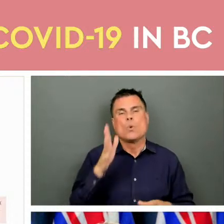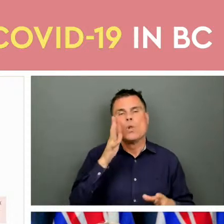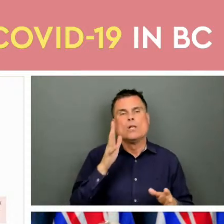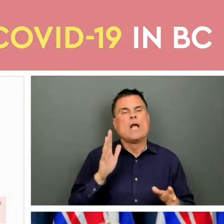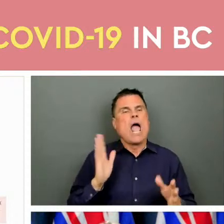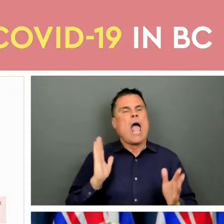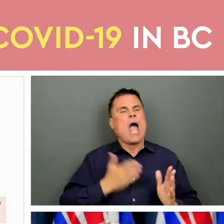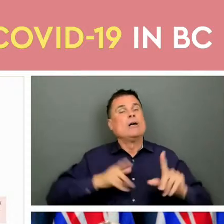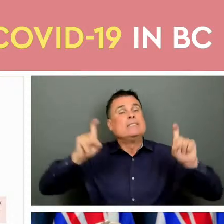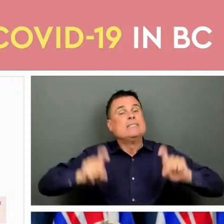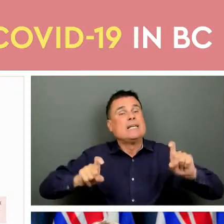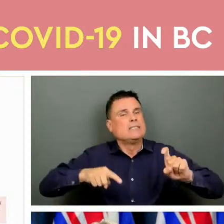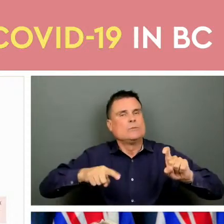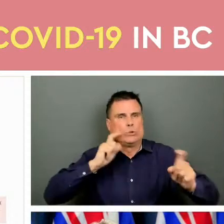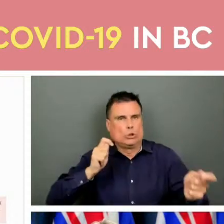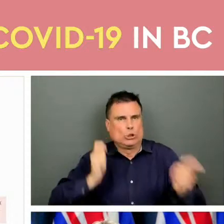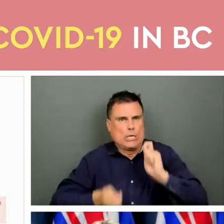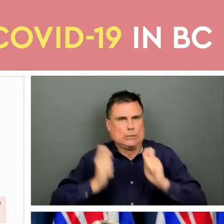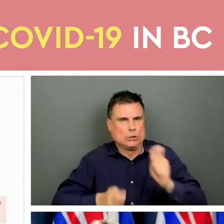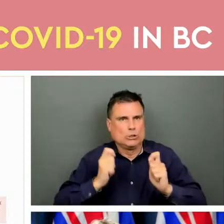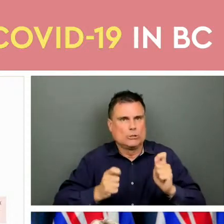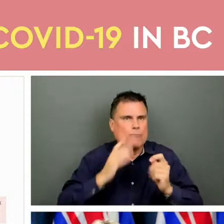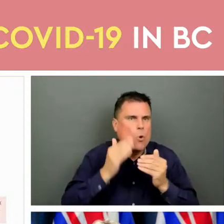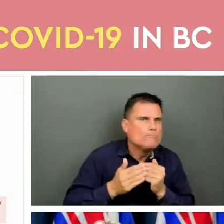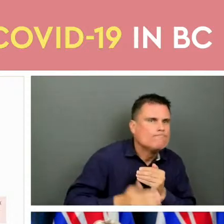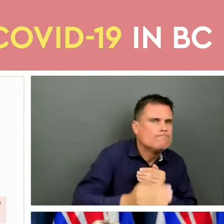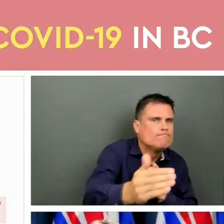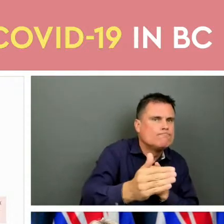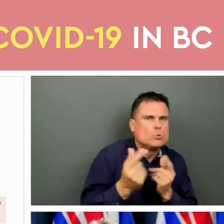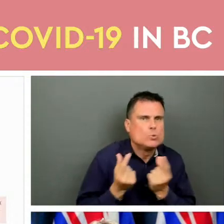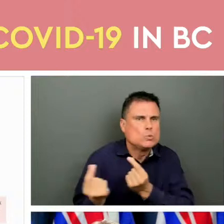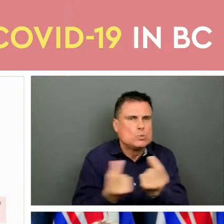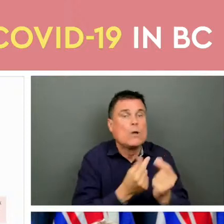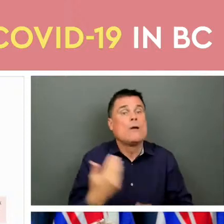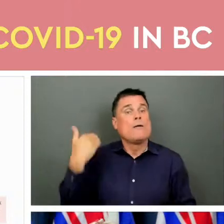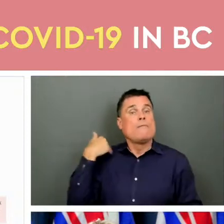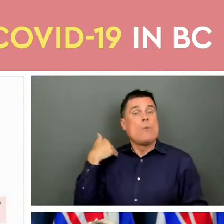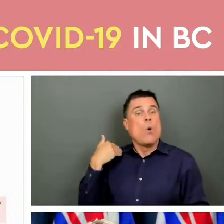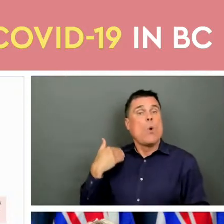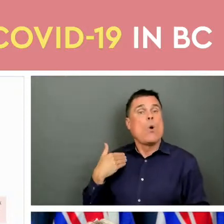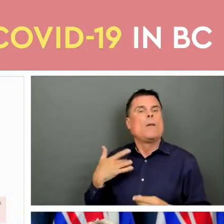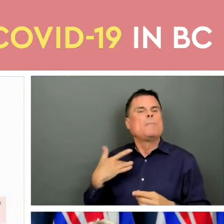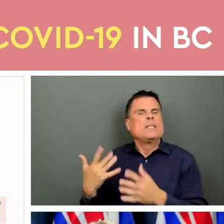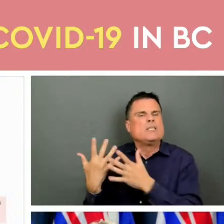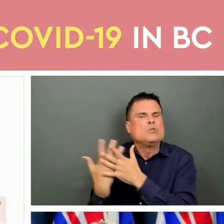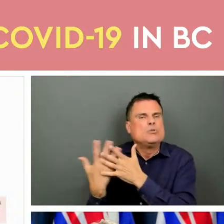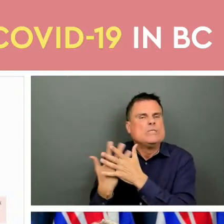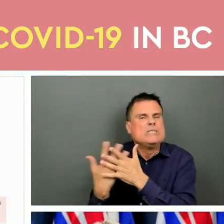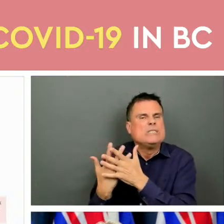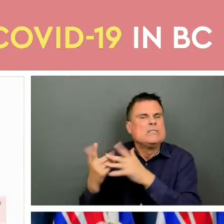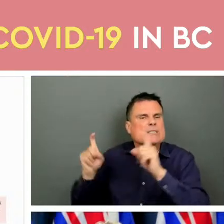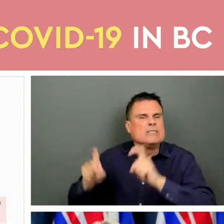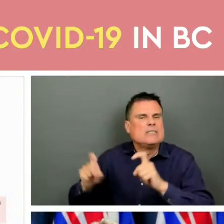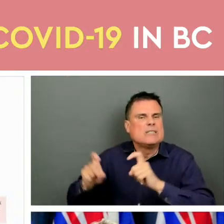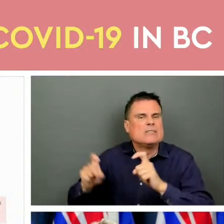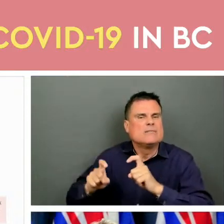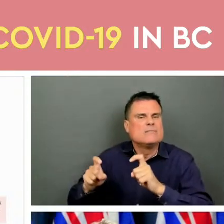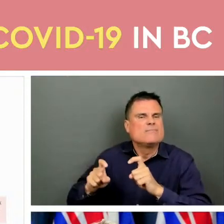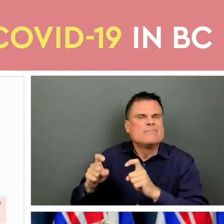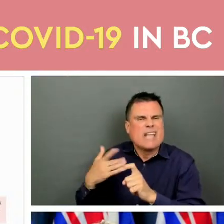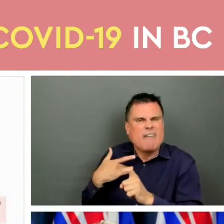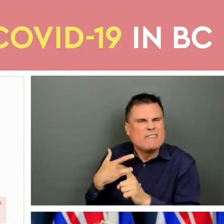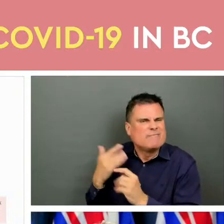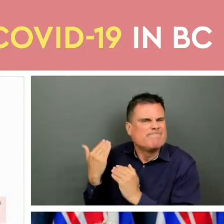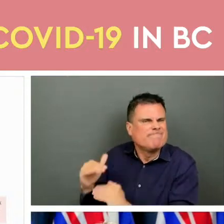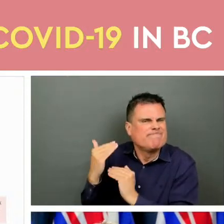we've talked about a number of times. We were using a screening test, but that has limitations and it can't detect every